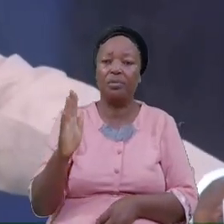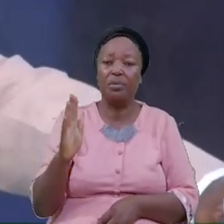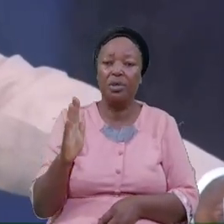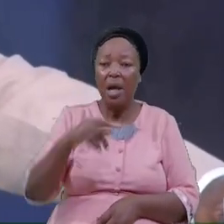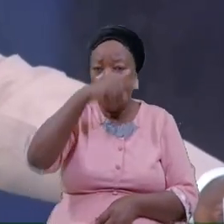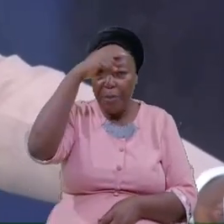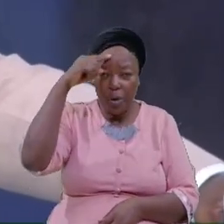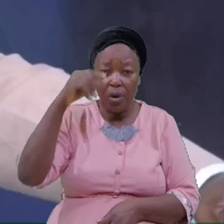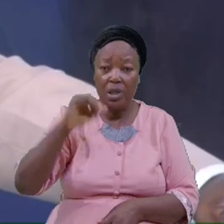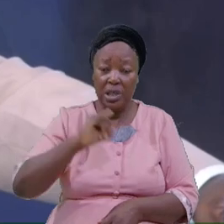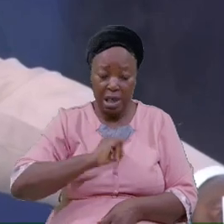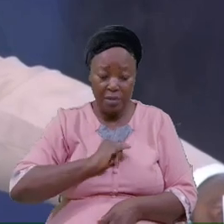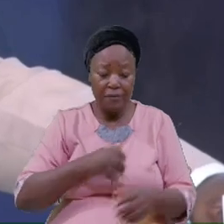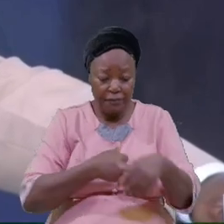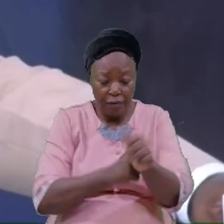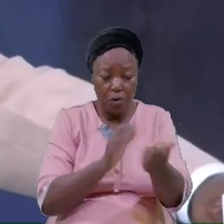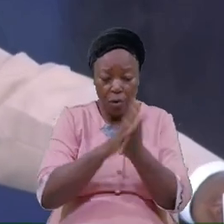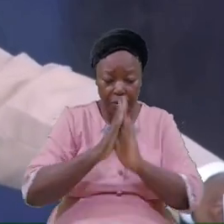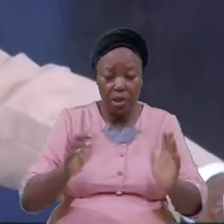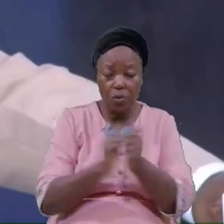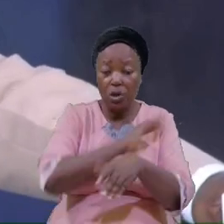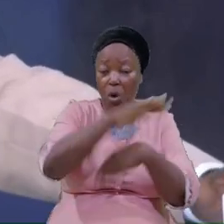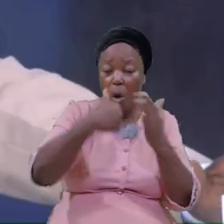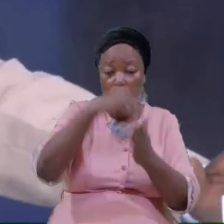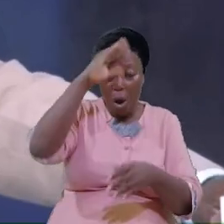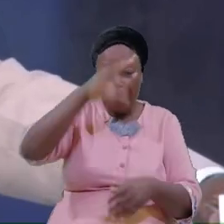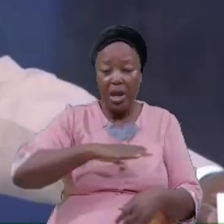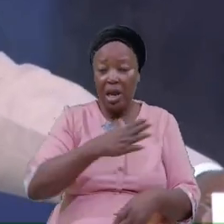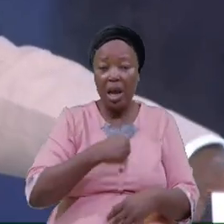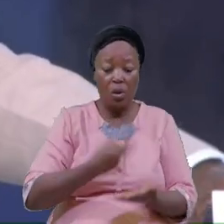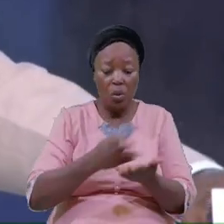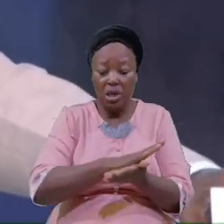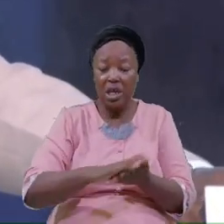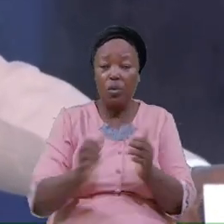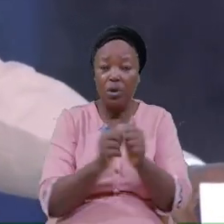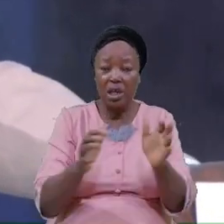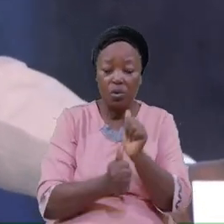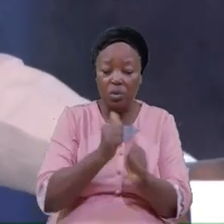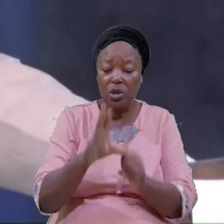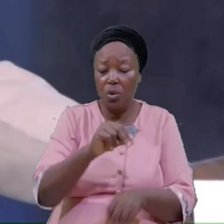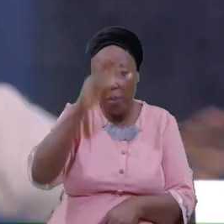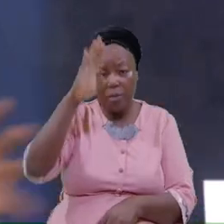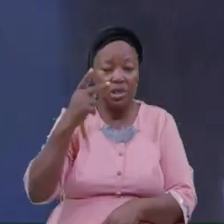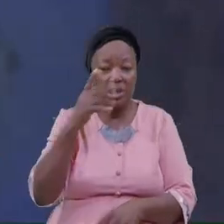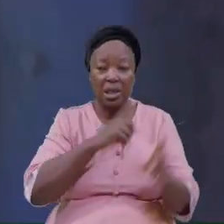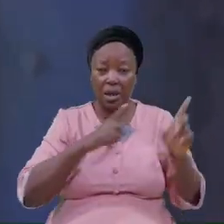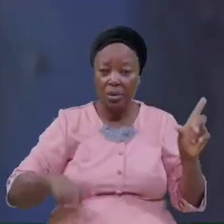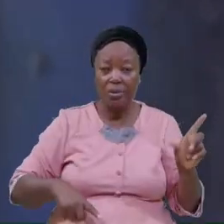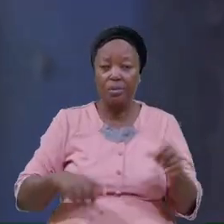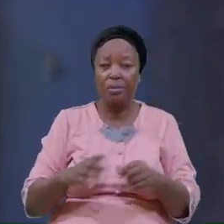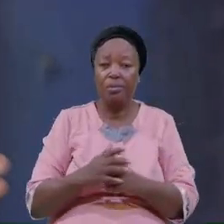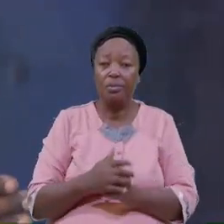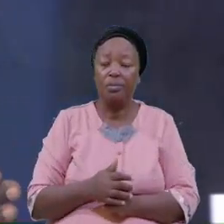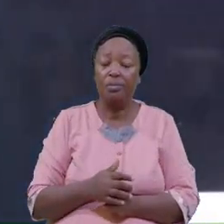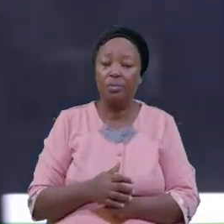follow peace with all men and holiness, without which no man shall see the Lord. Parce que je recherche la paix avec tous et la sanctification sans